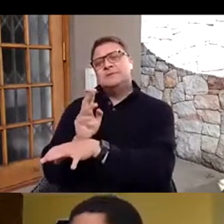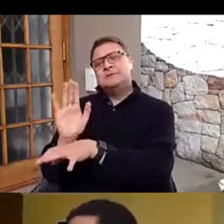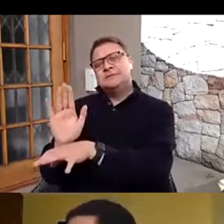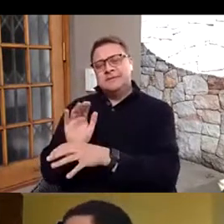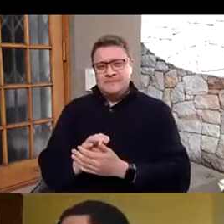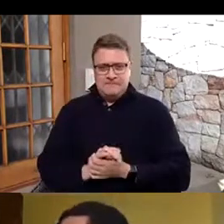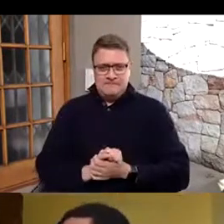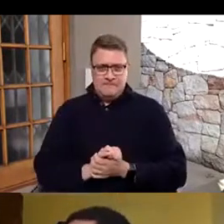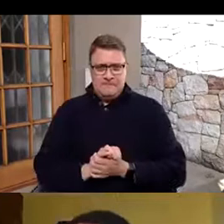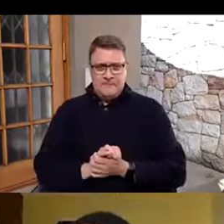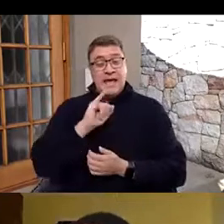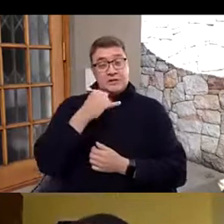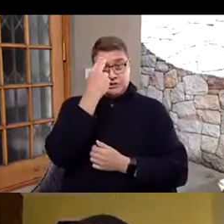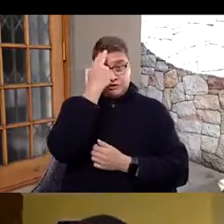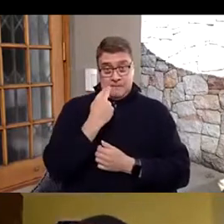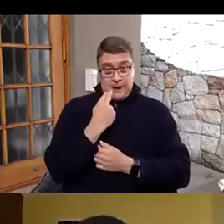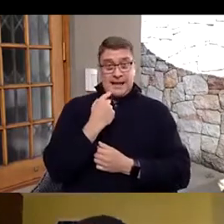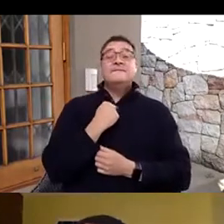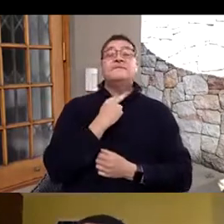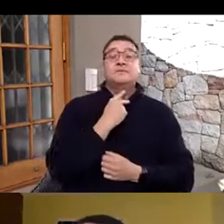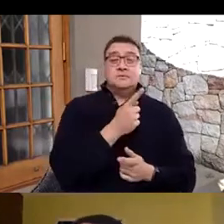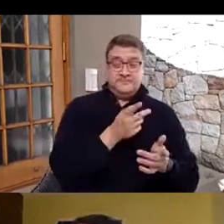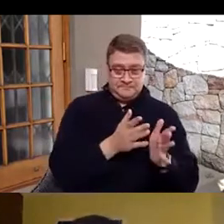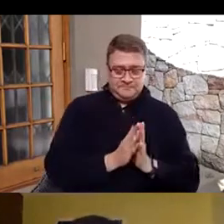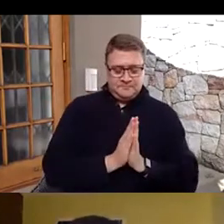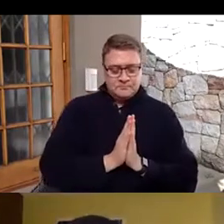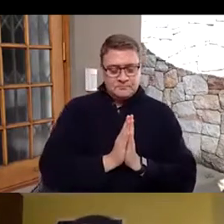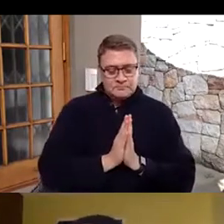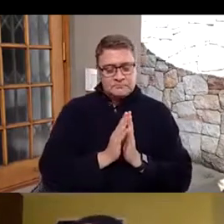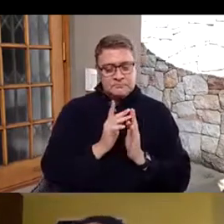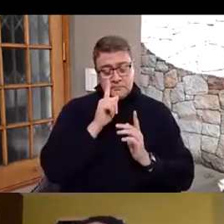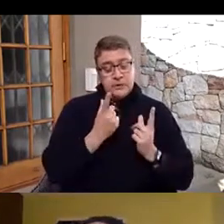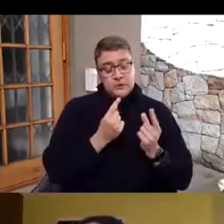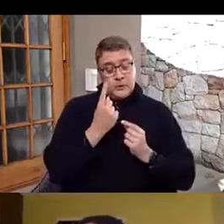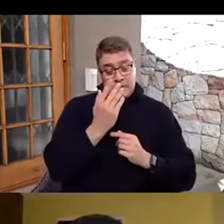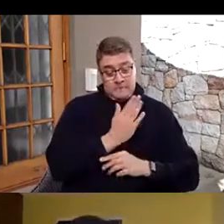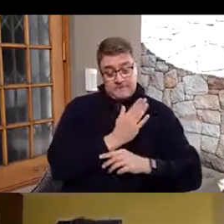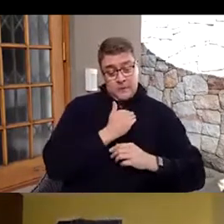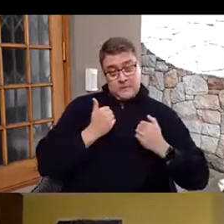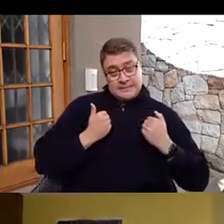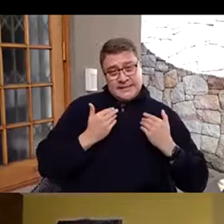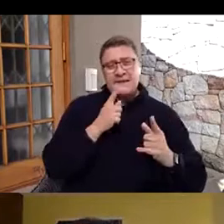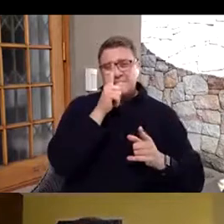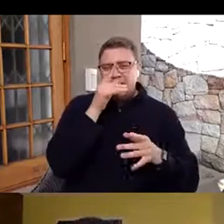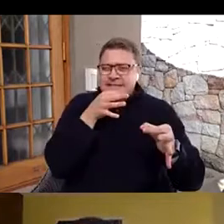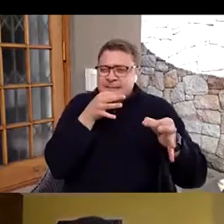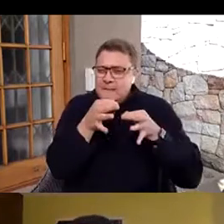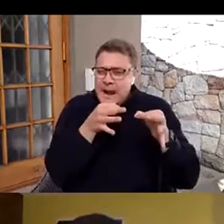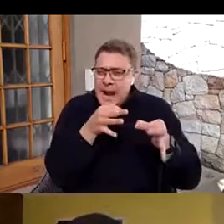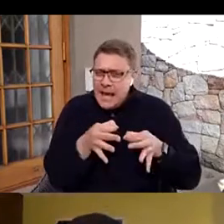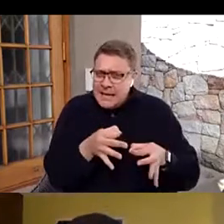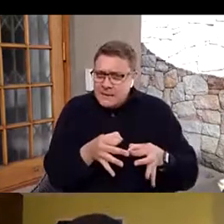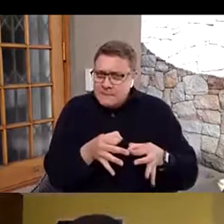What I'm gonna do first, before I start, let me explain. The